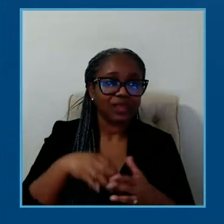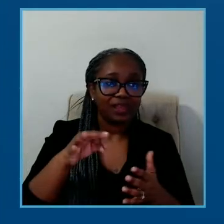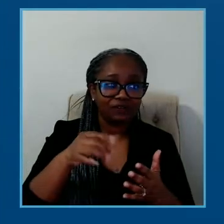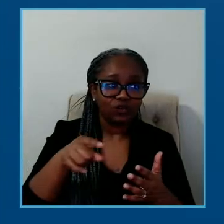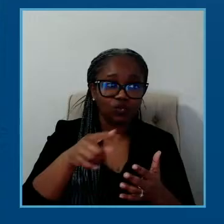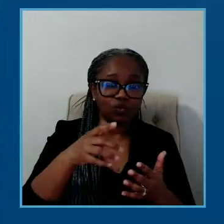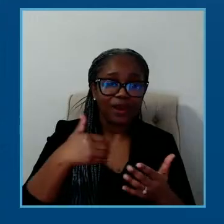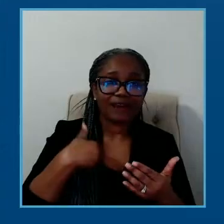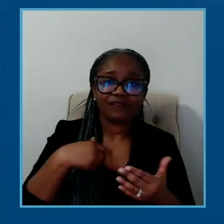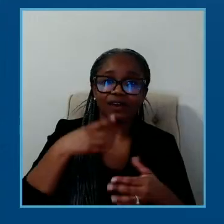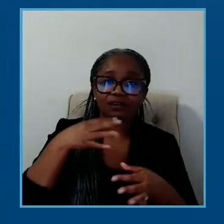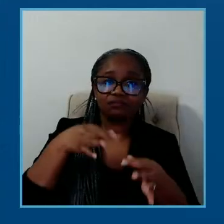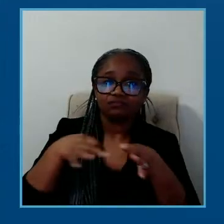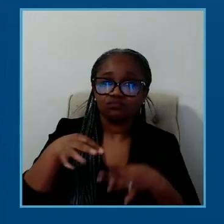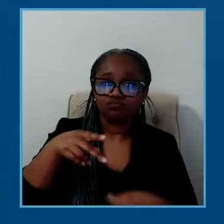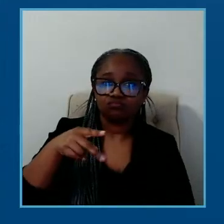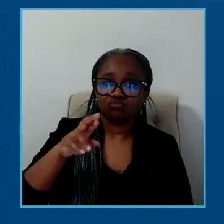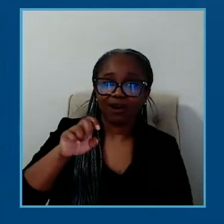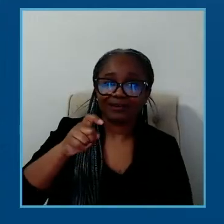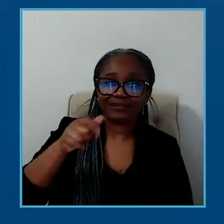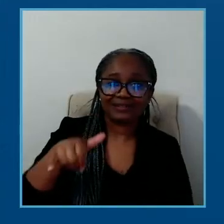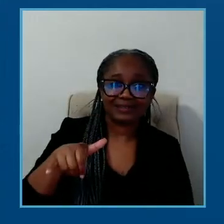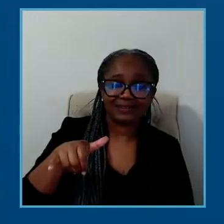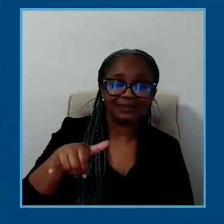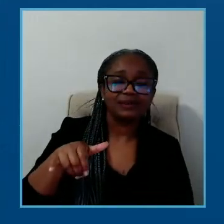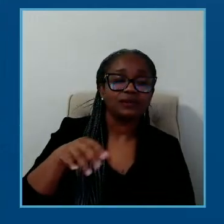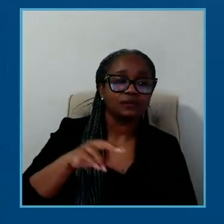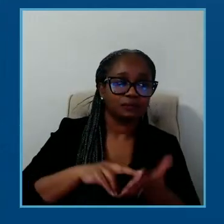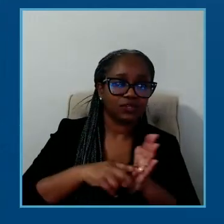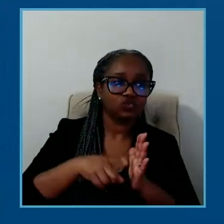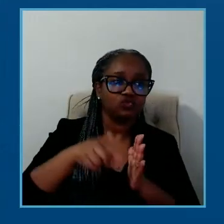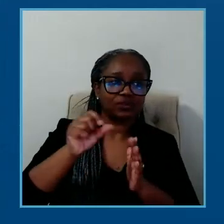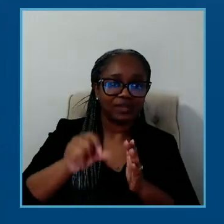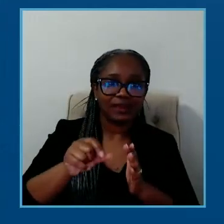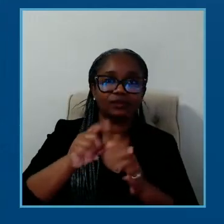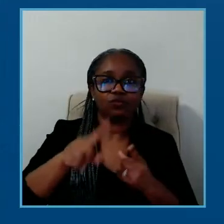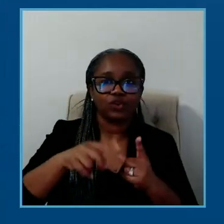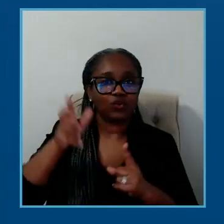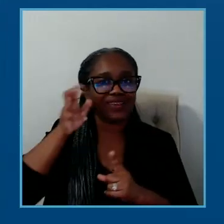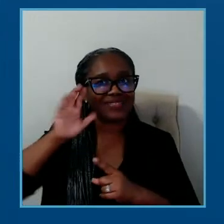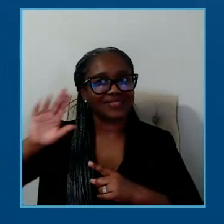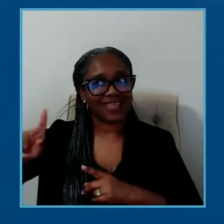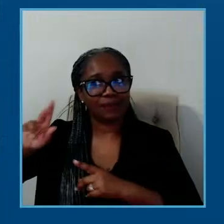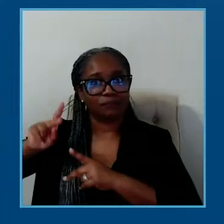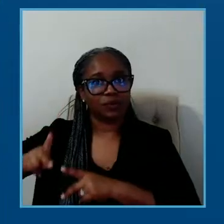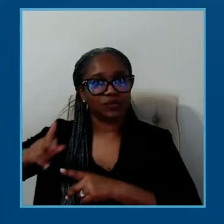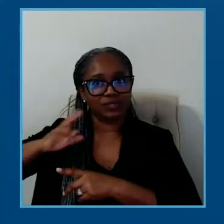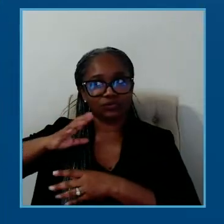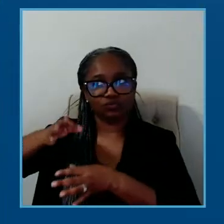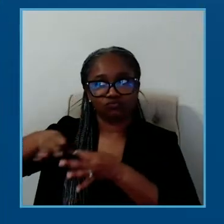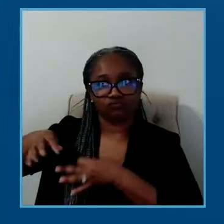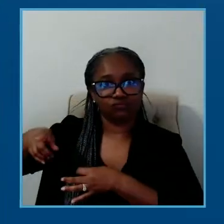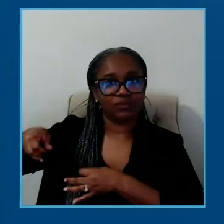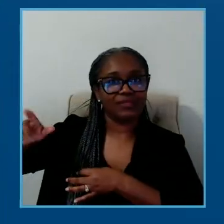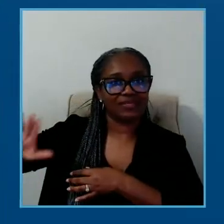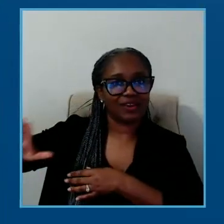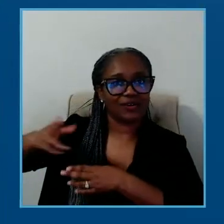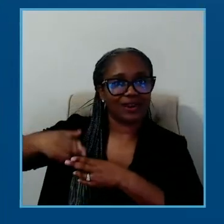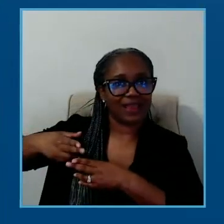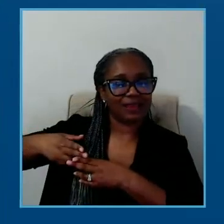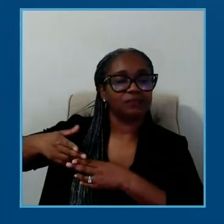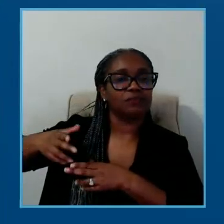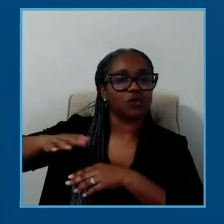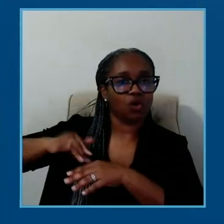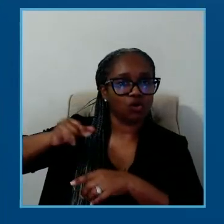their vote. Production team, you may begin unmuting members. Helen, please call the roll. Thank you, sir.